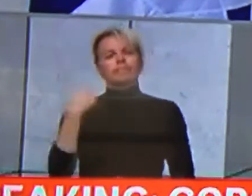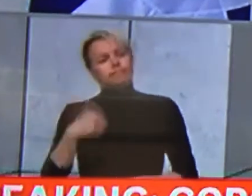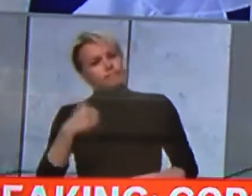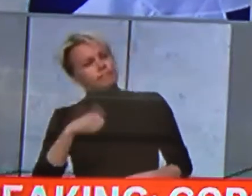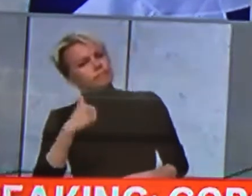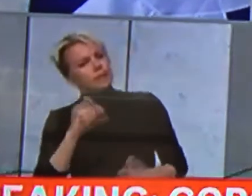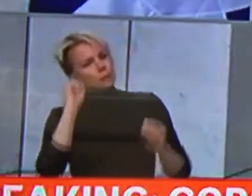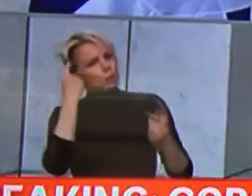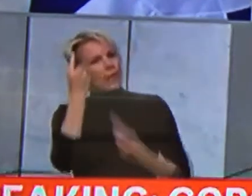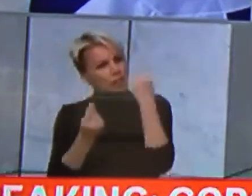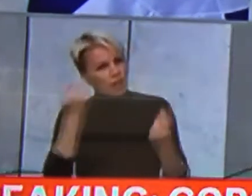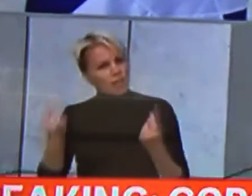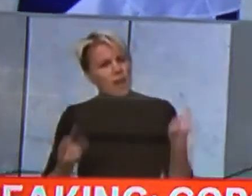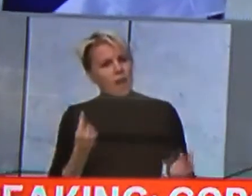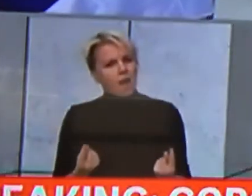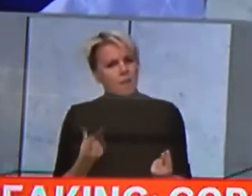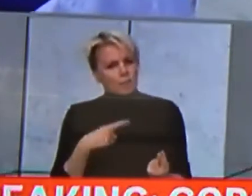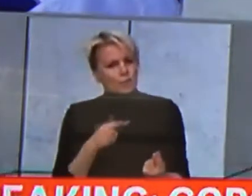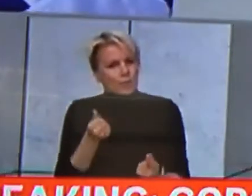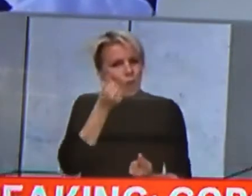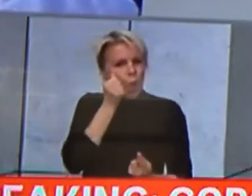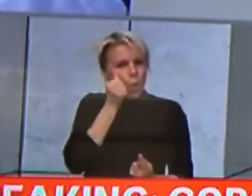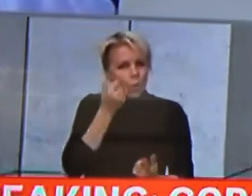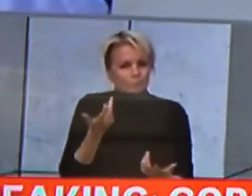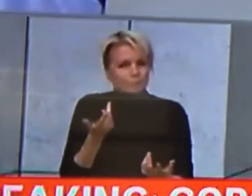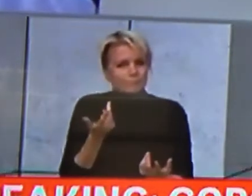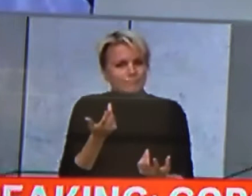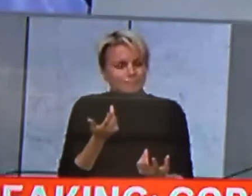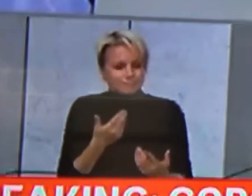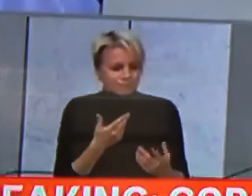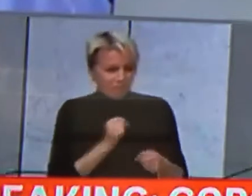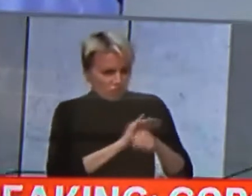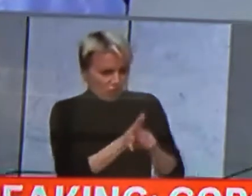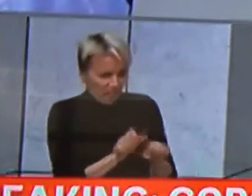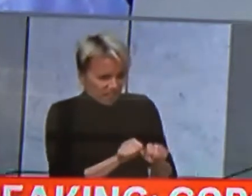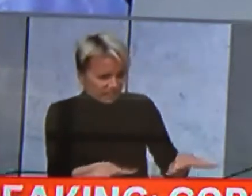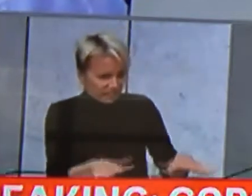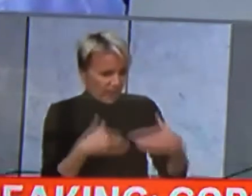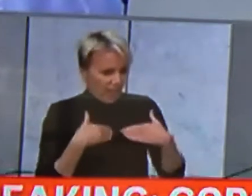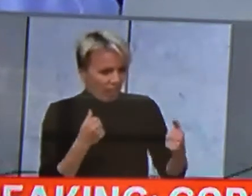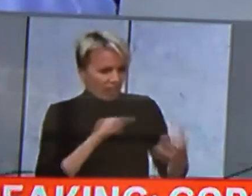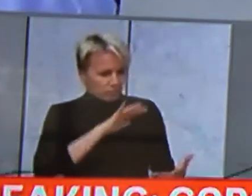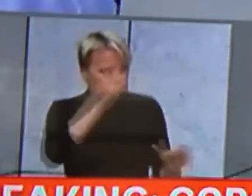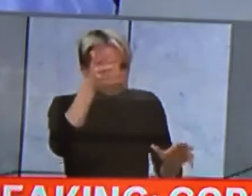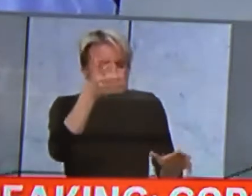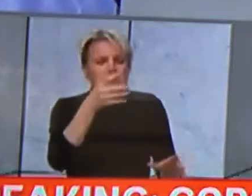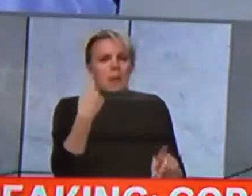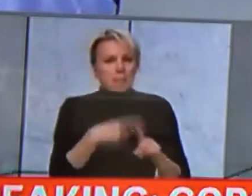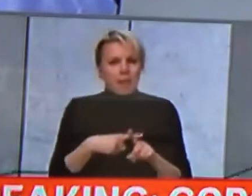place measures. We were talking about what we were doing to confront the virus, and there is a massive